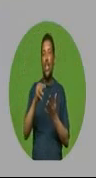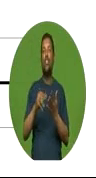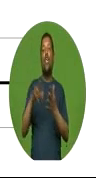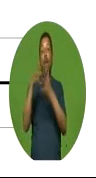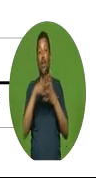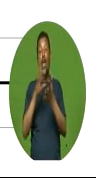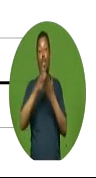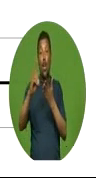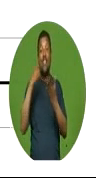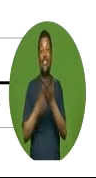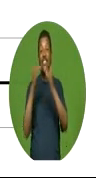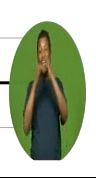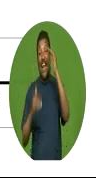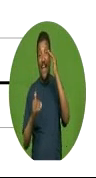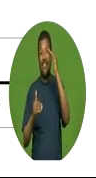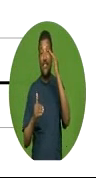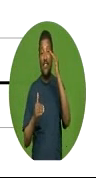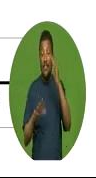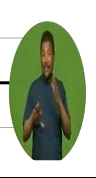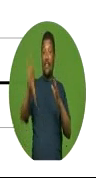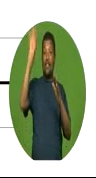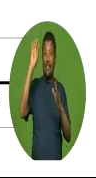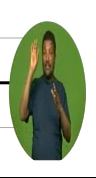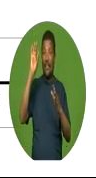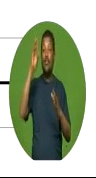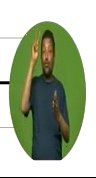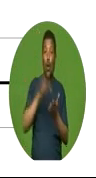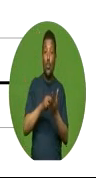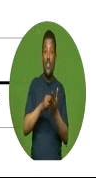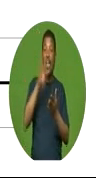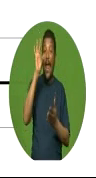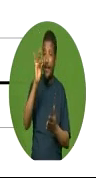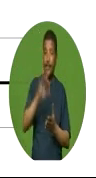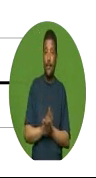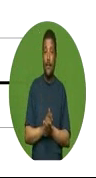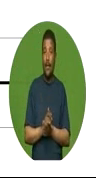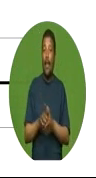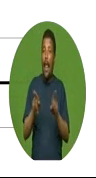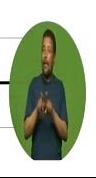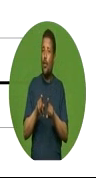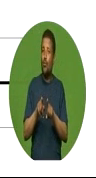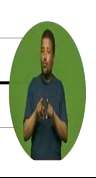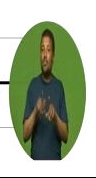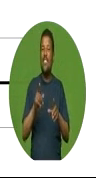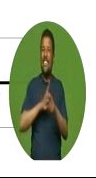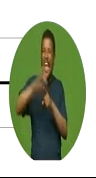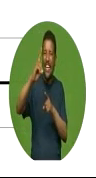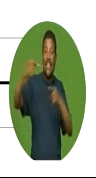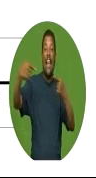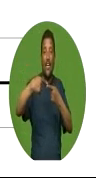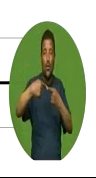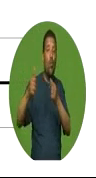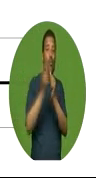US. This decline in earnings in 2008 is likely to have a direct